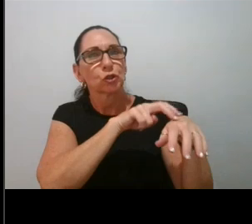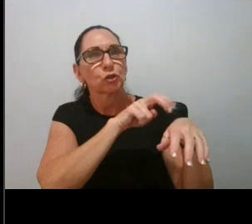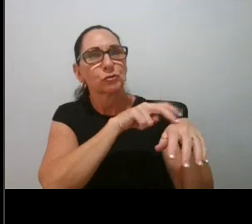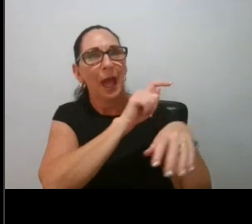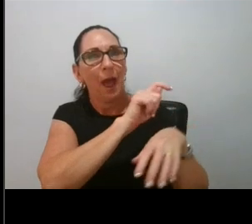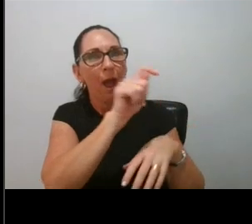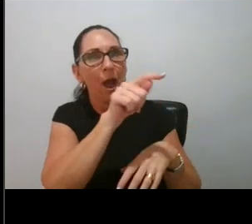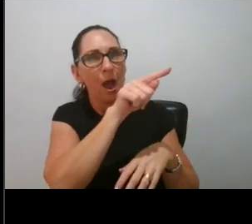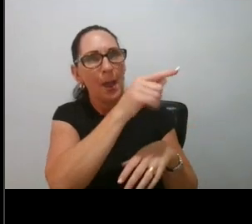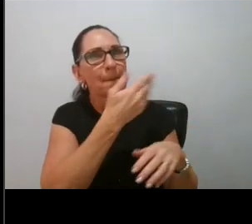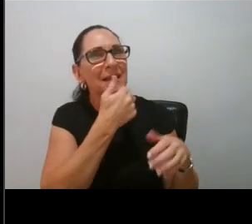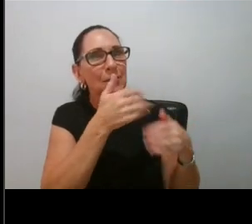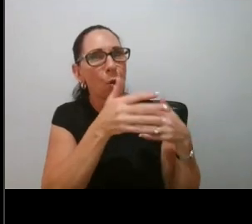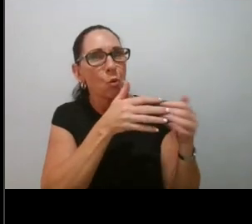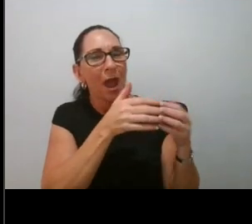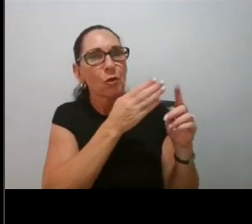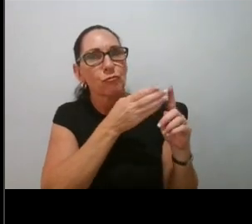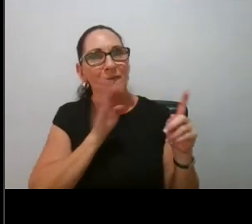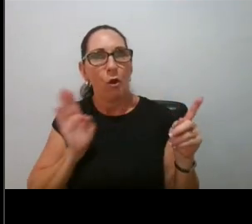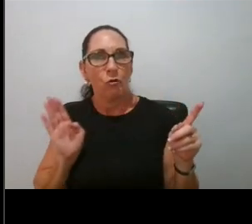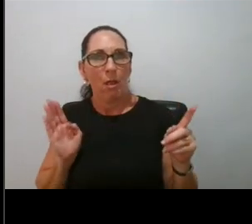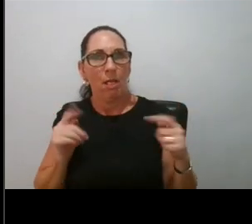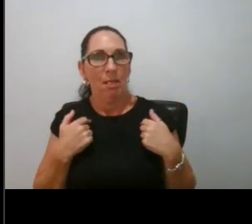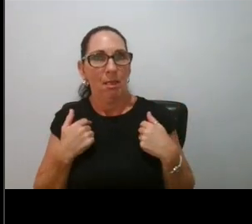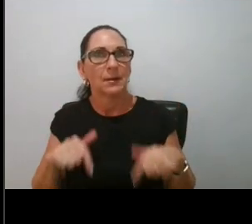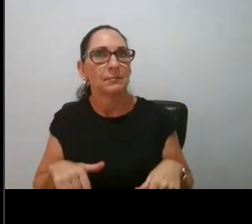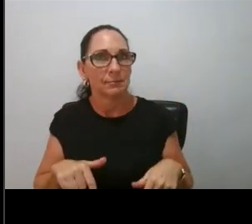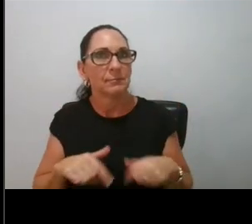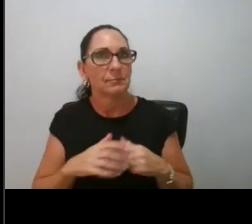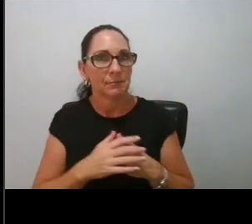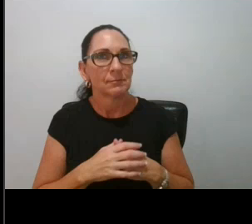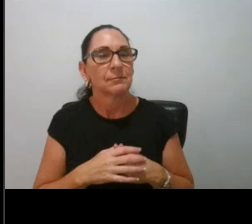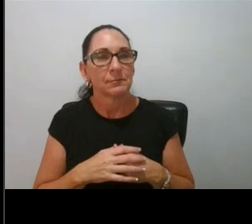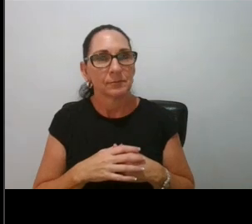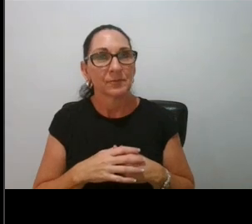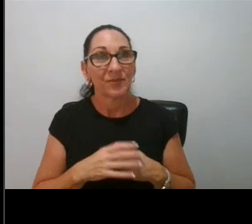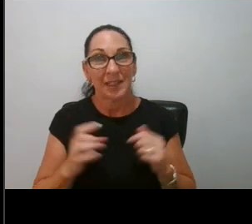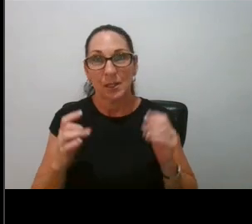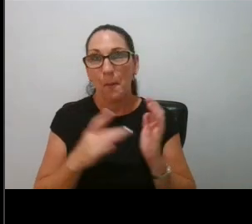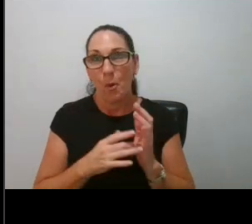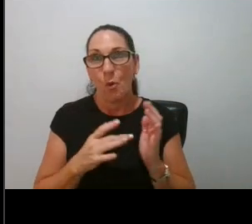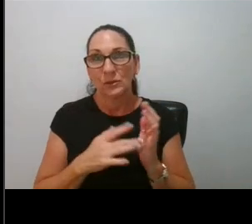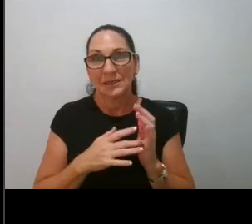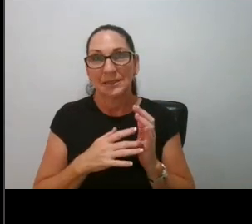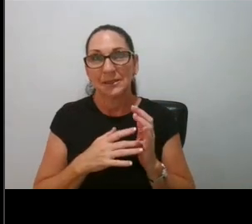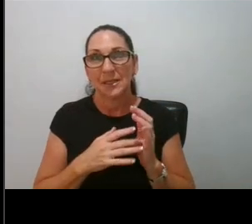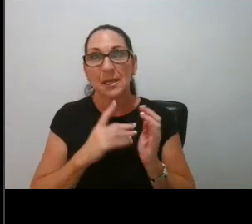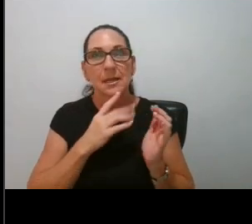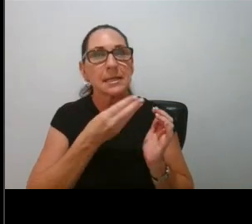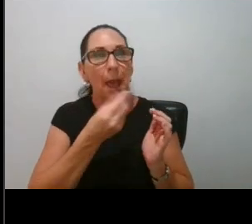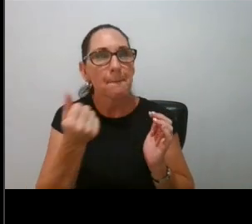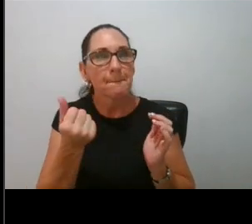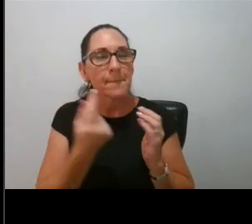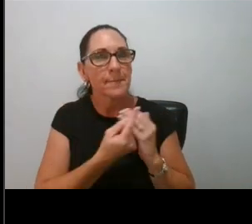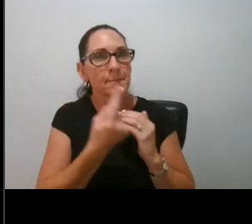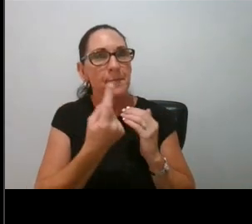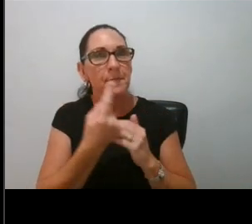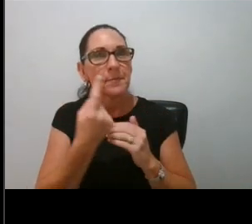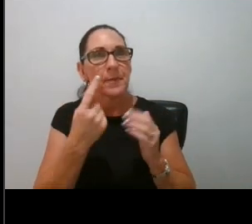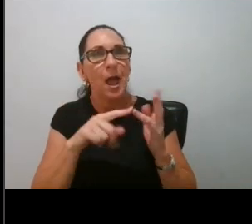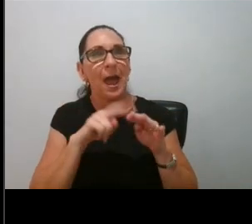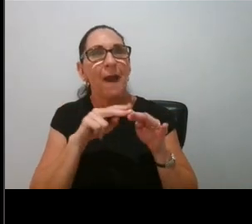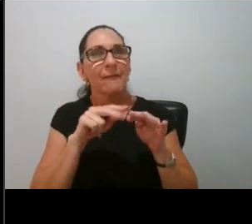made that way. It is important for us that in some offences there could either be bail conditions